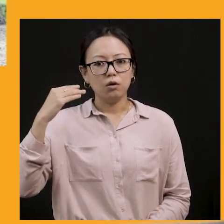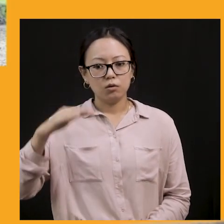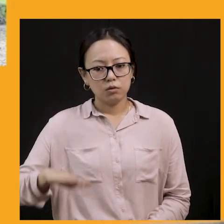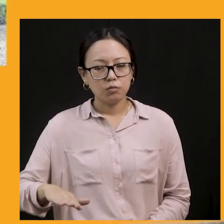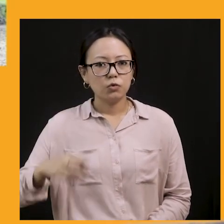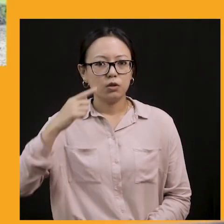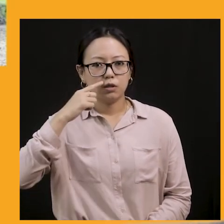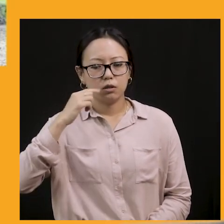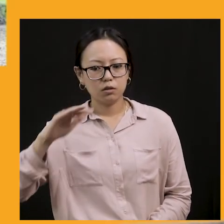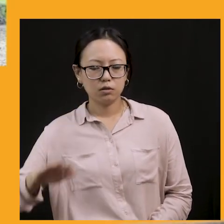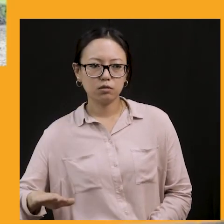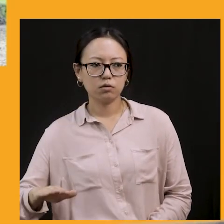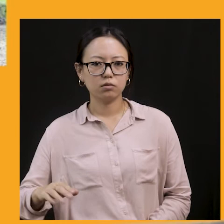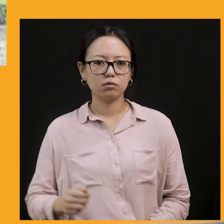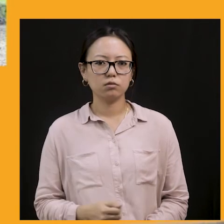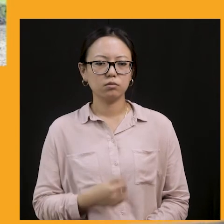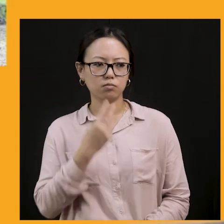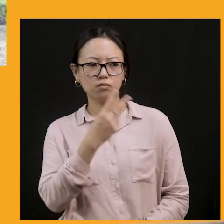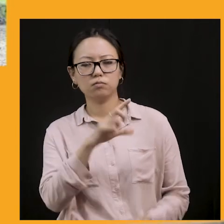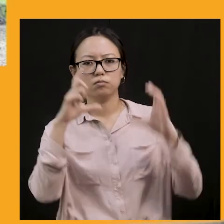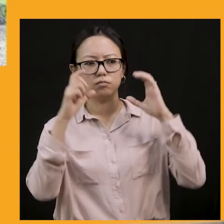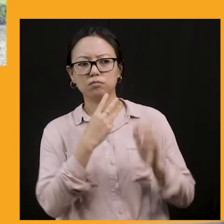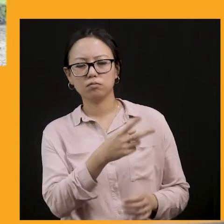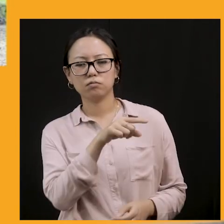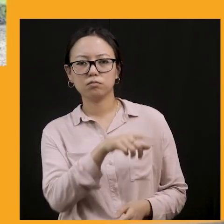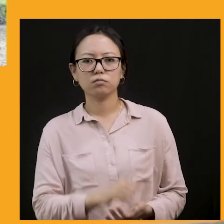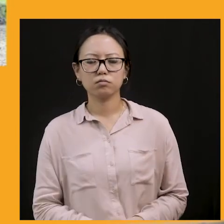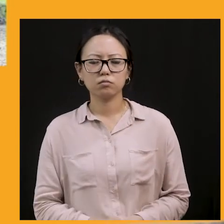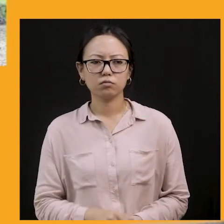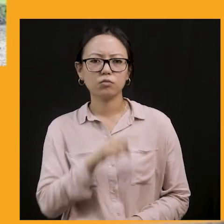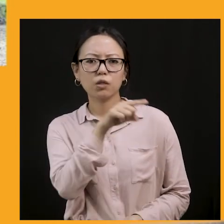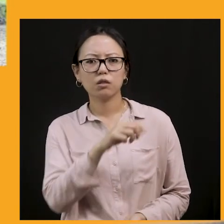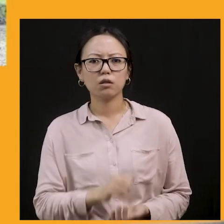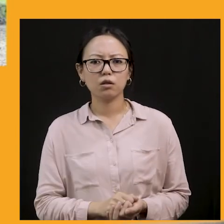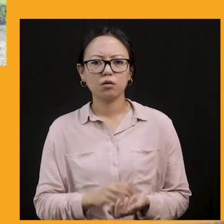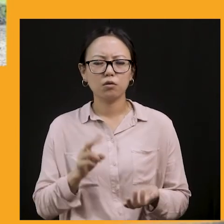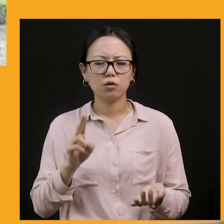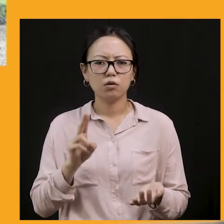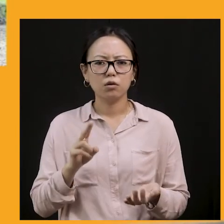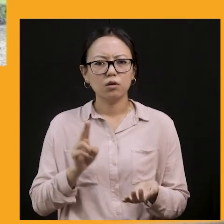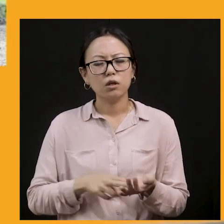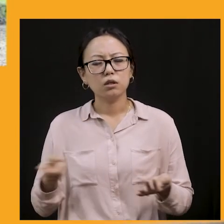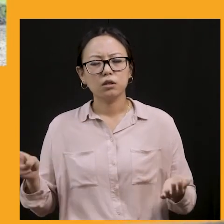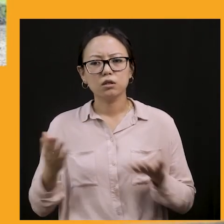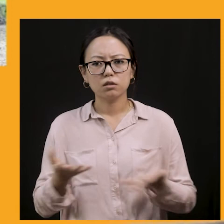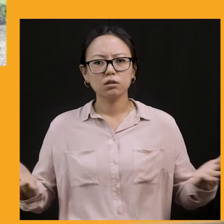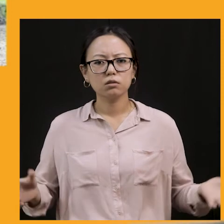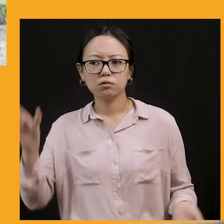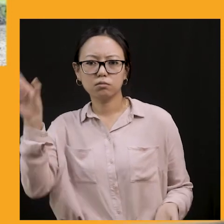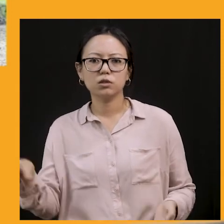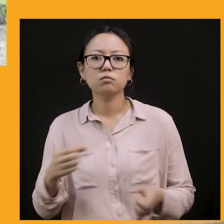girl. So they are man-made or natural thing. Any guesses? So they are